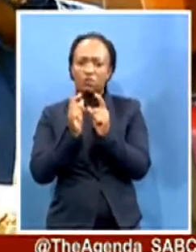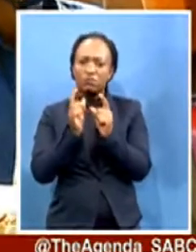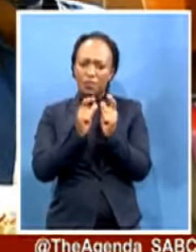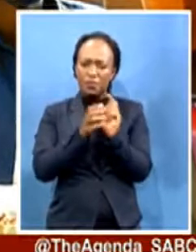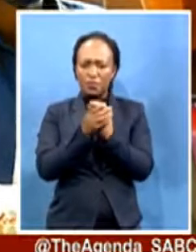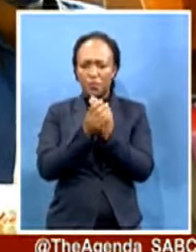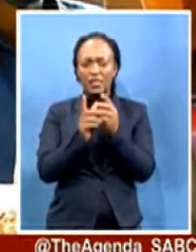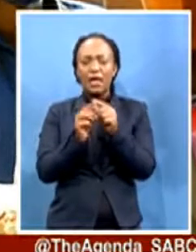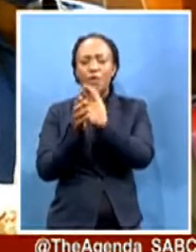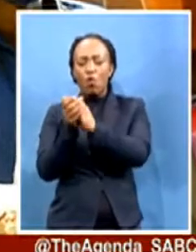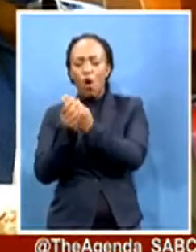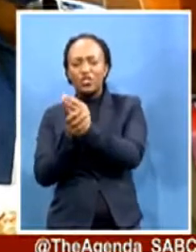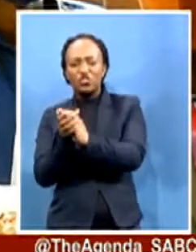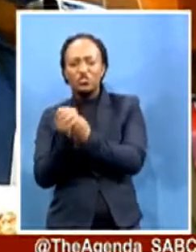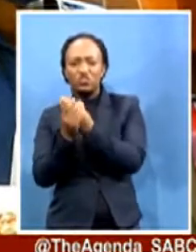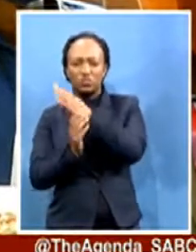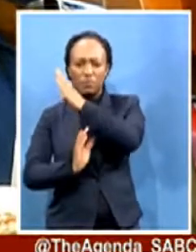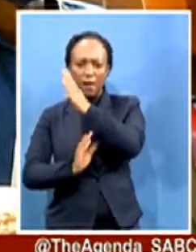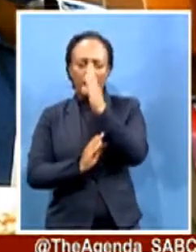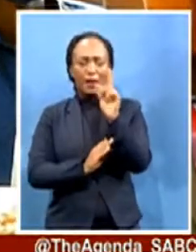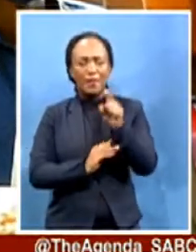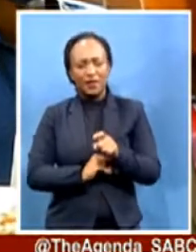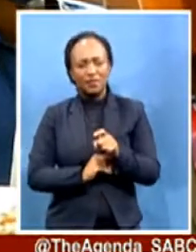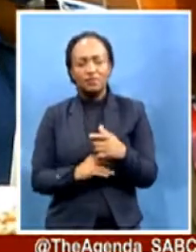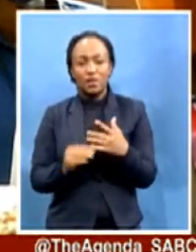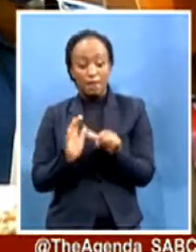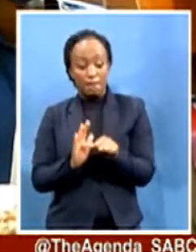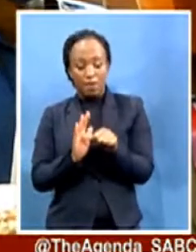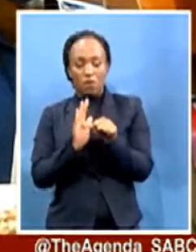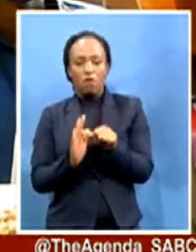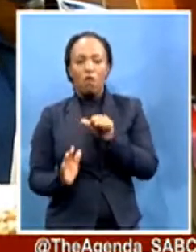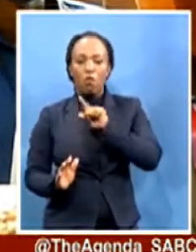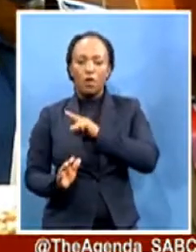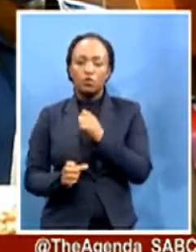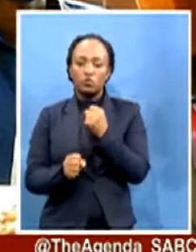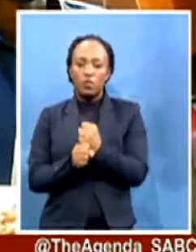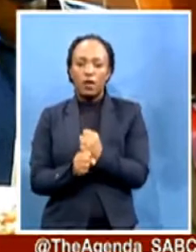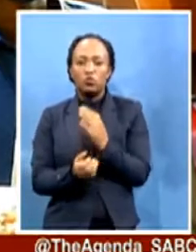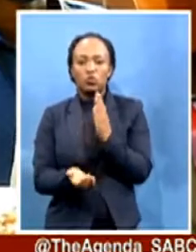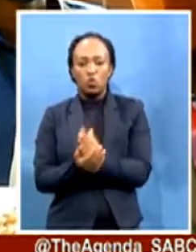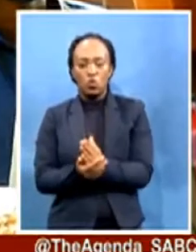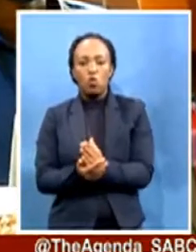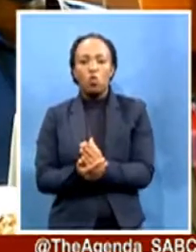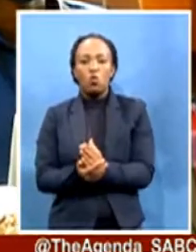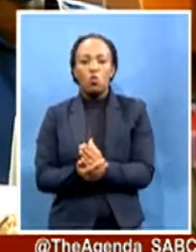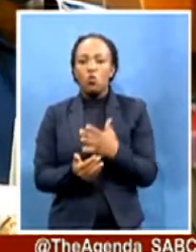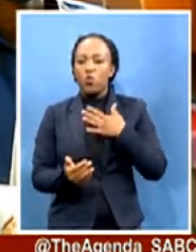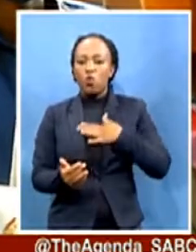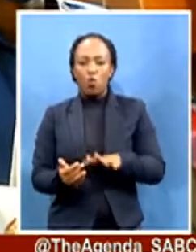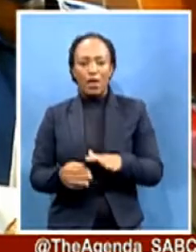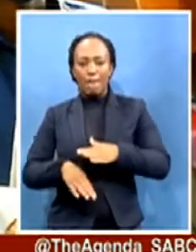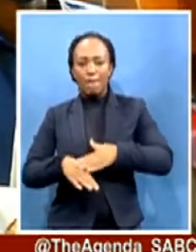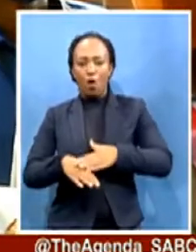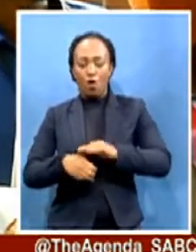All of that is important so that we don't have an explosion into the next wave. So all of